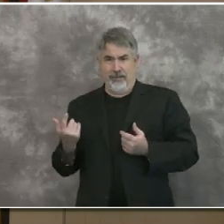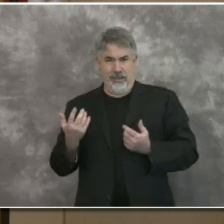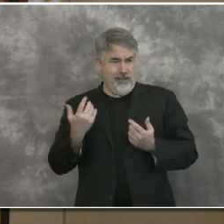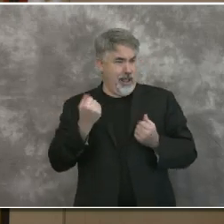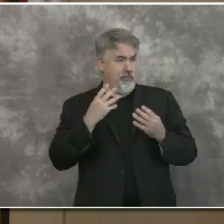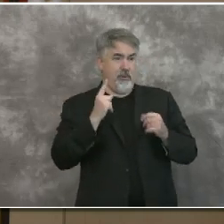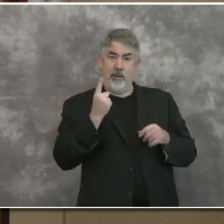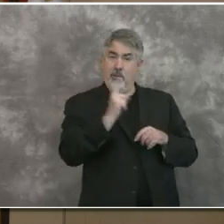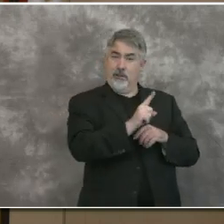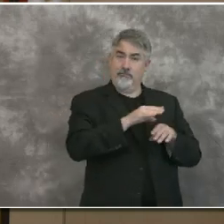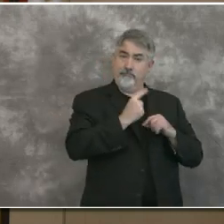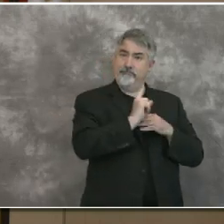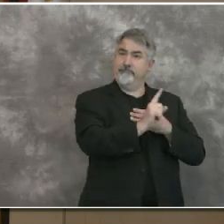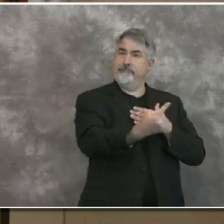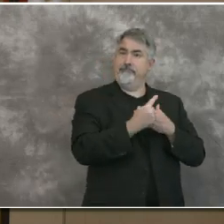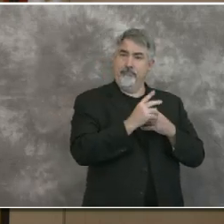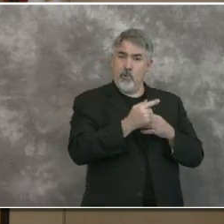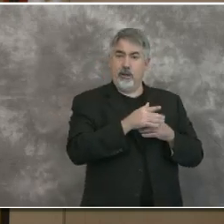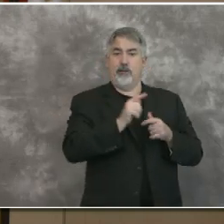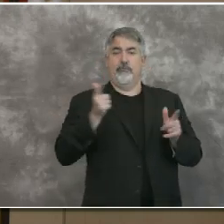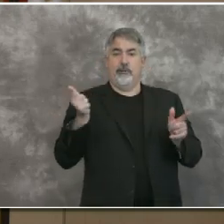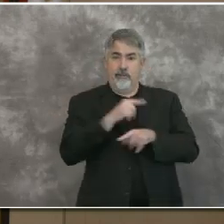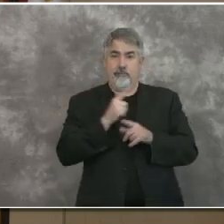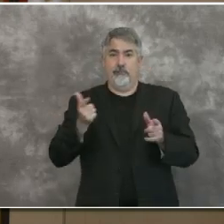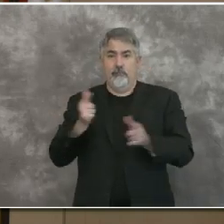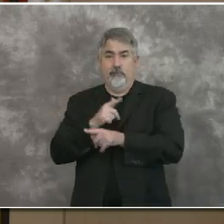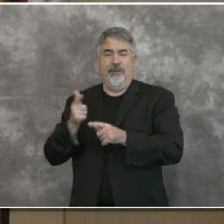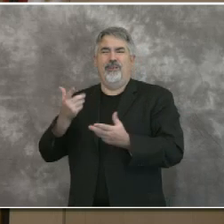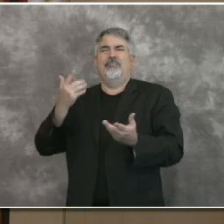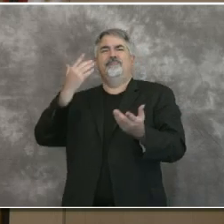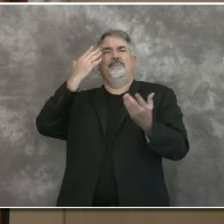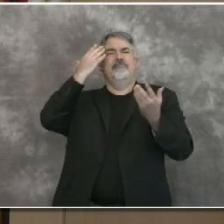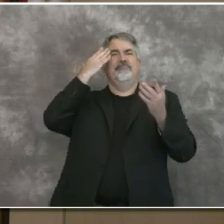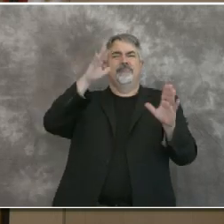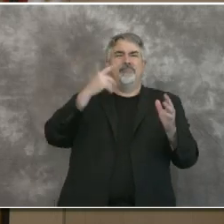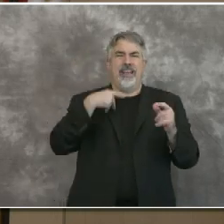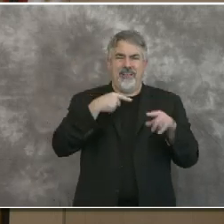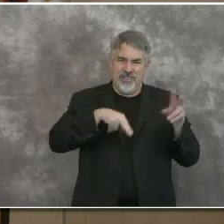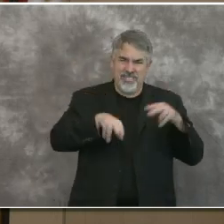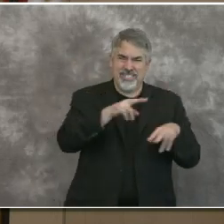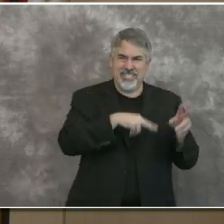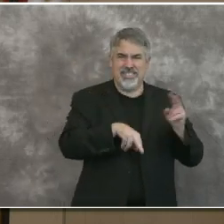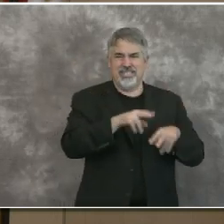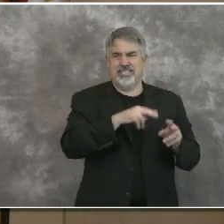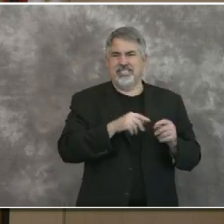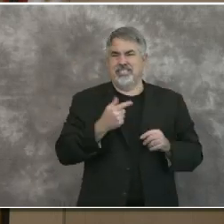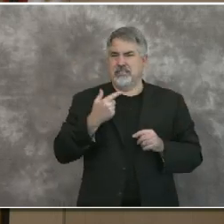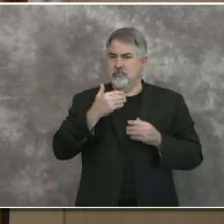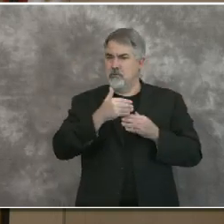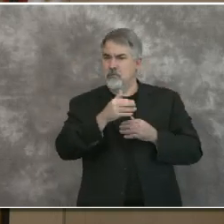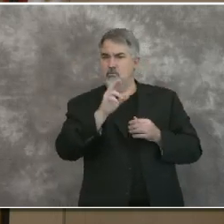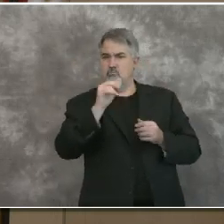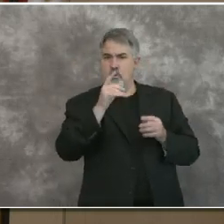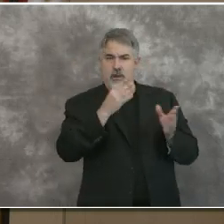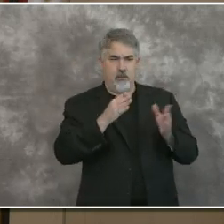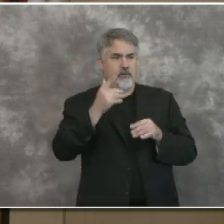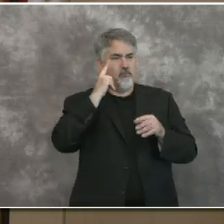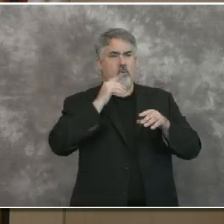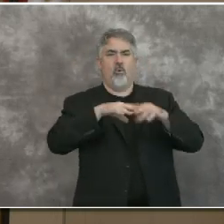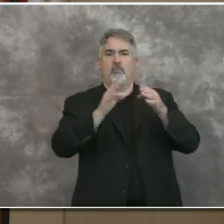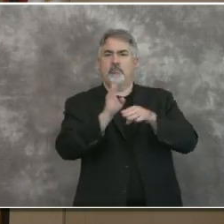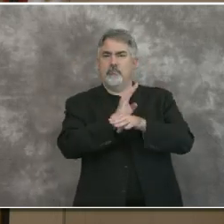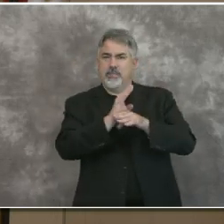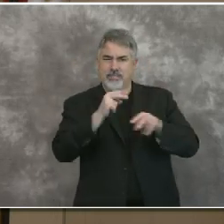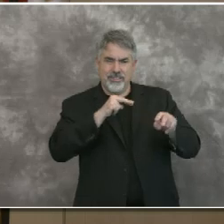part of the federal roadmap for businesses getting back online. So I